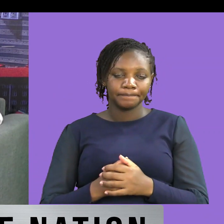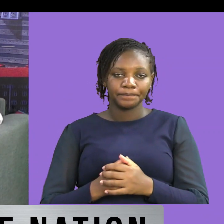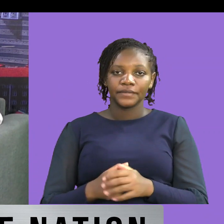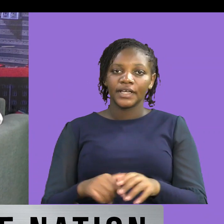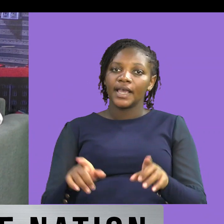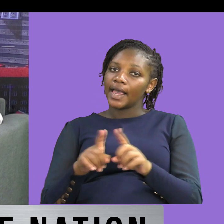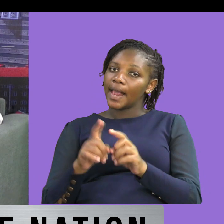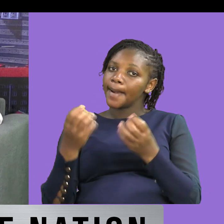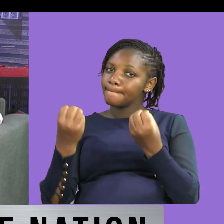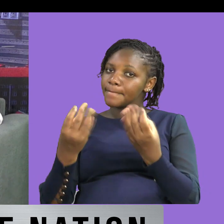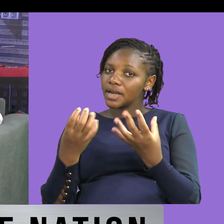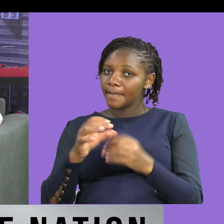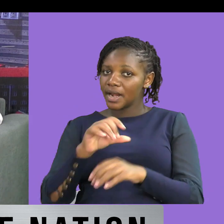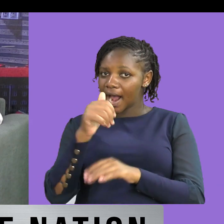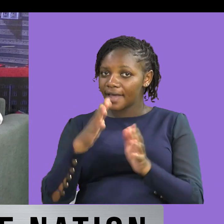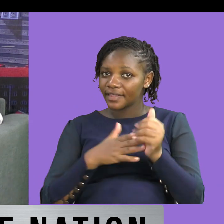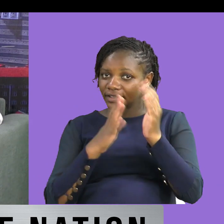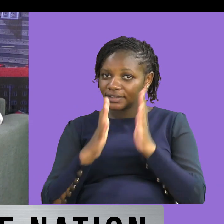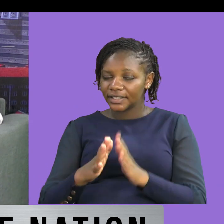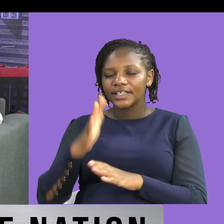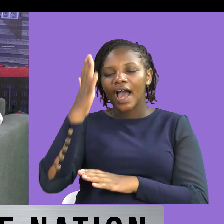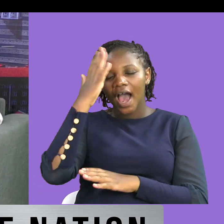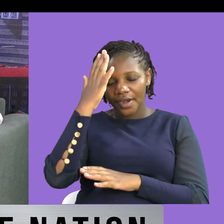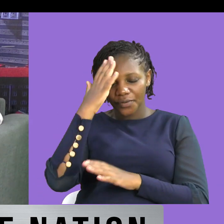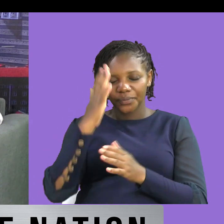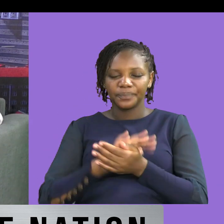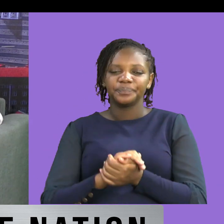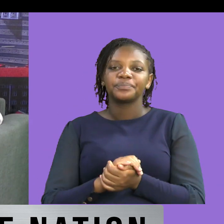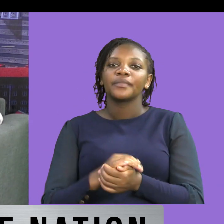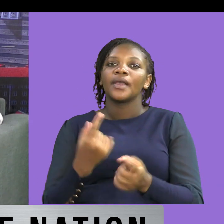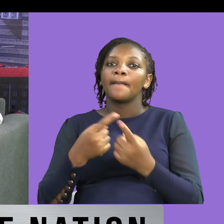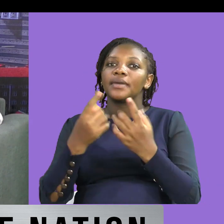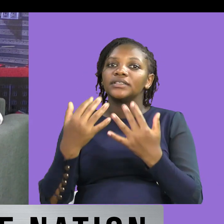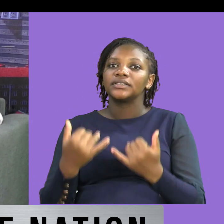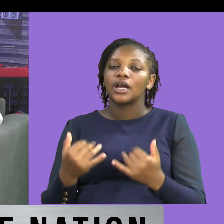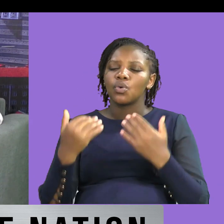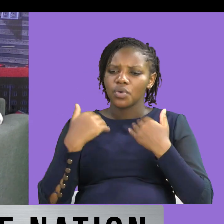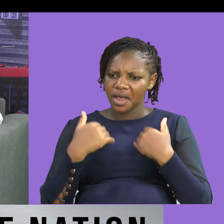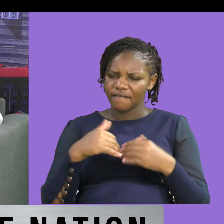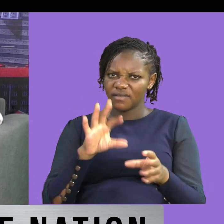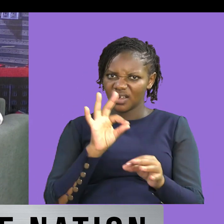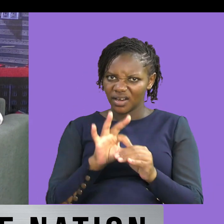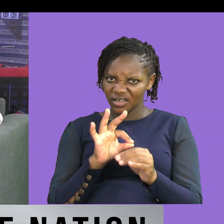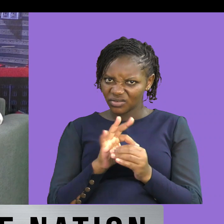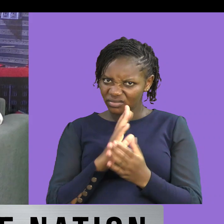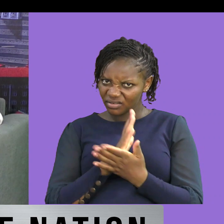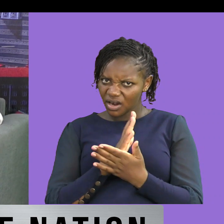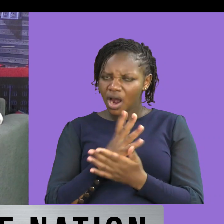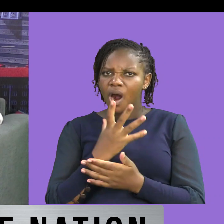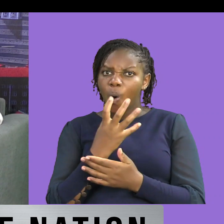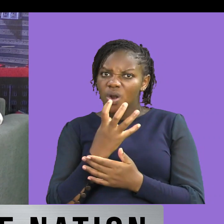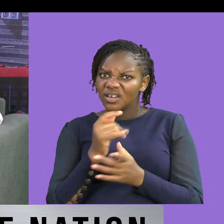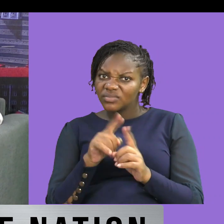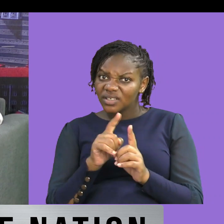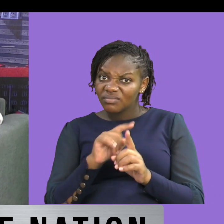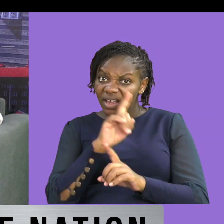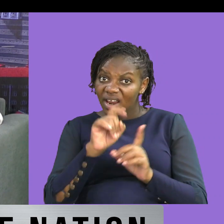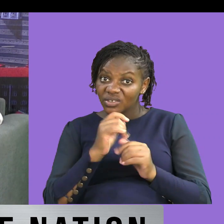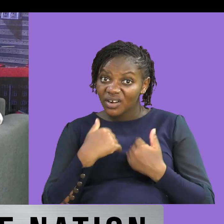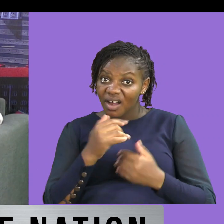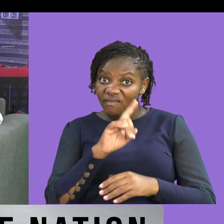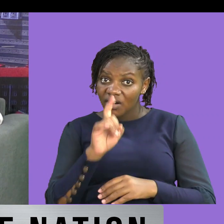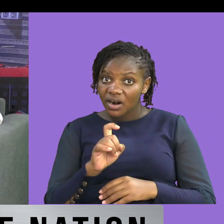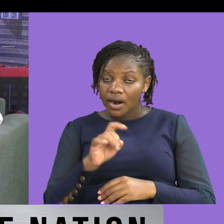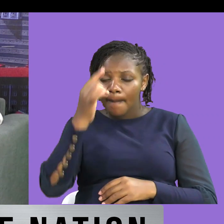many other leaders, I'm sure, they defend parties. Right now, there are elections. Is ODM also in elections? Because